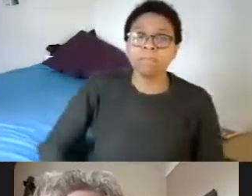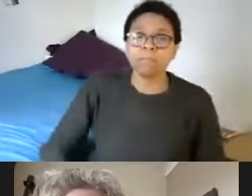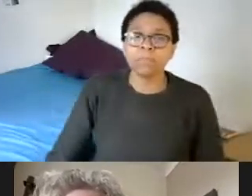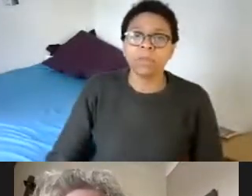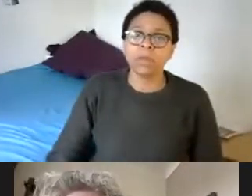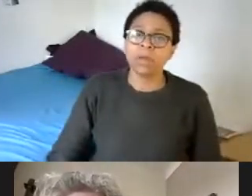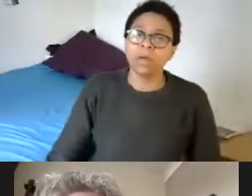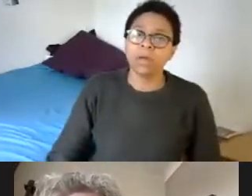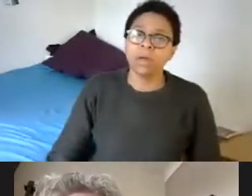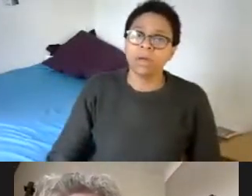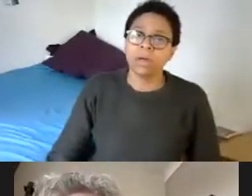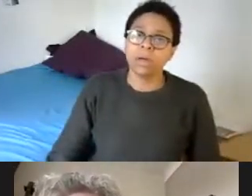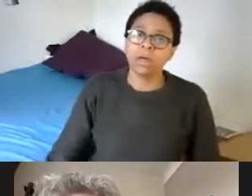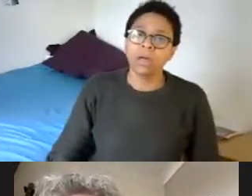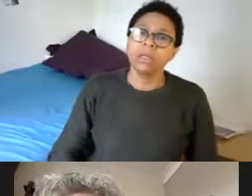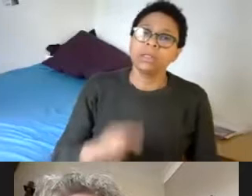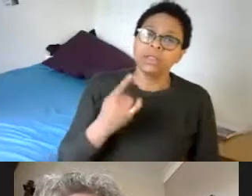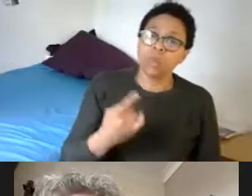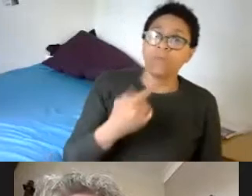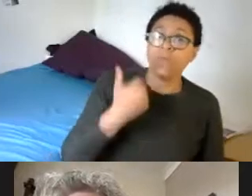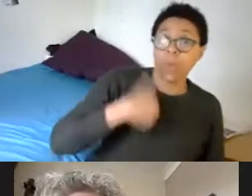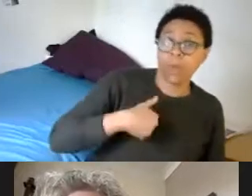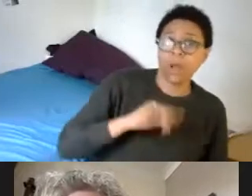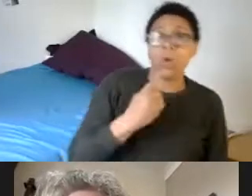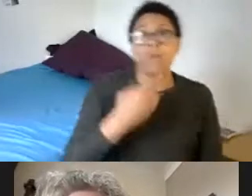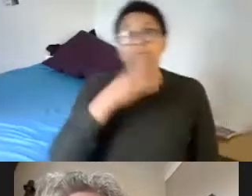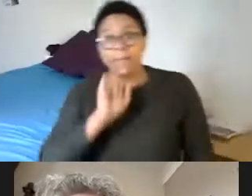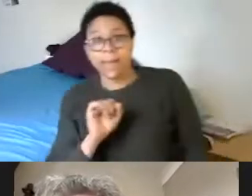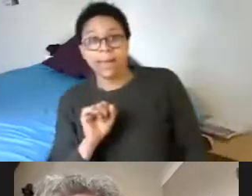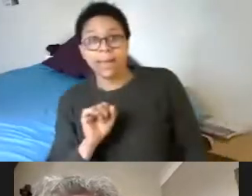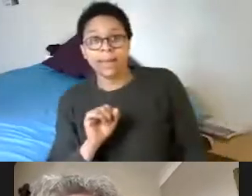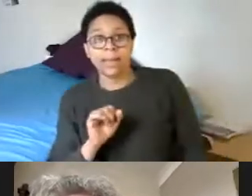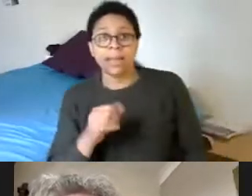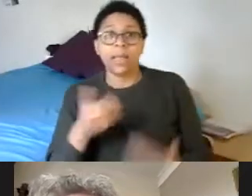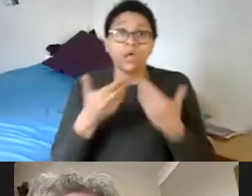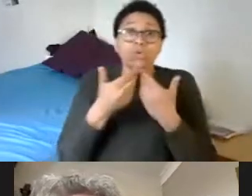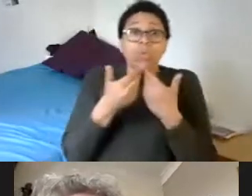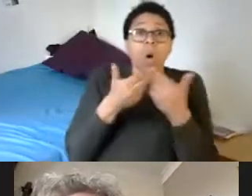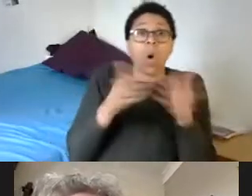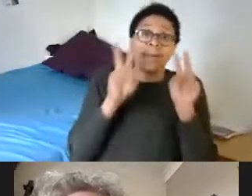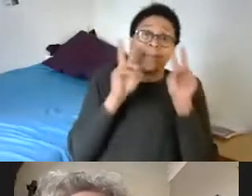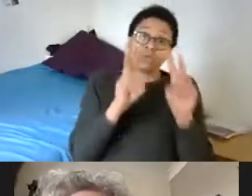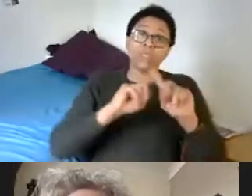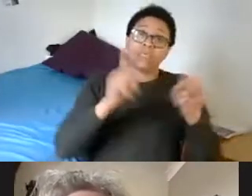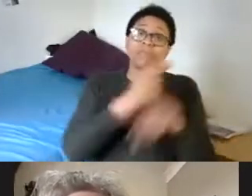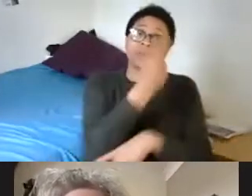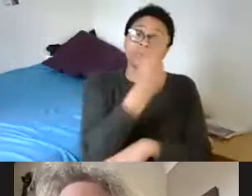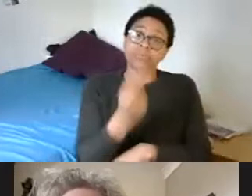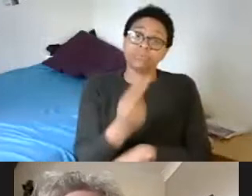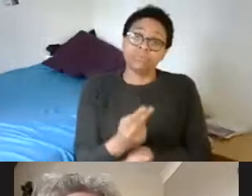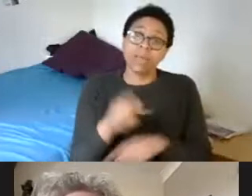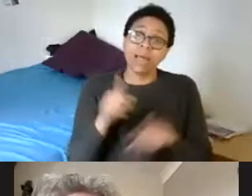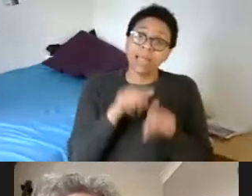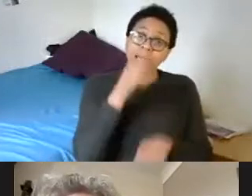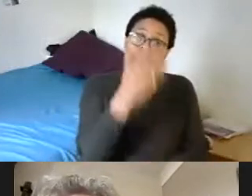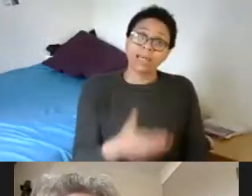for there's another one for the man, and you open it up and you've got sort of different diagrams like that.